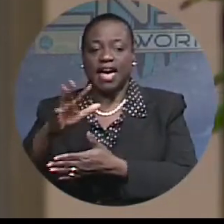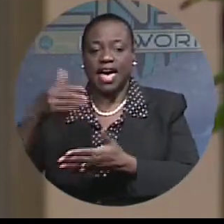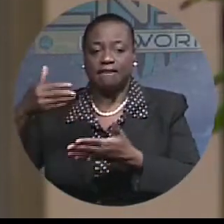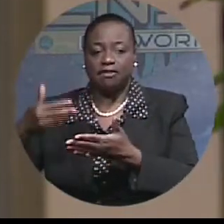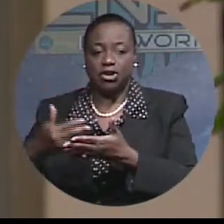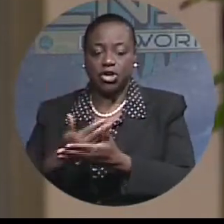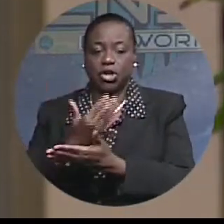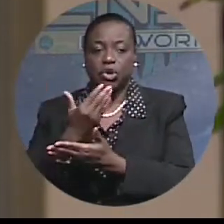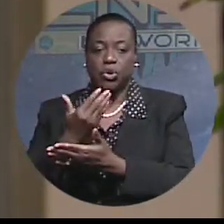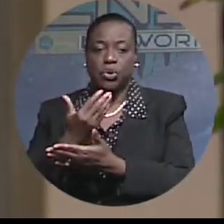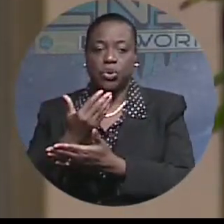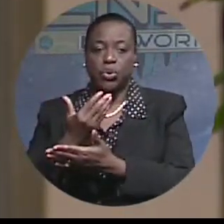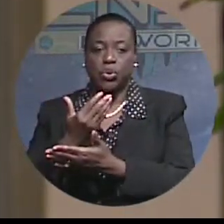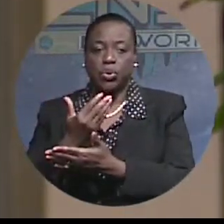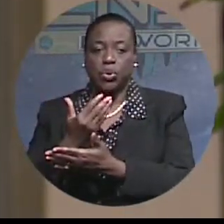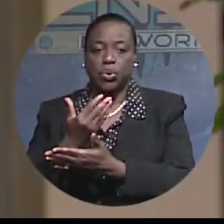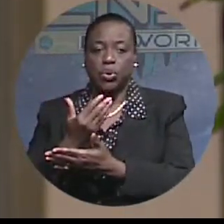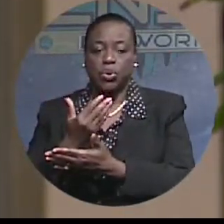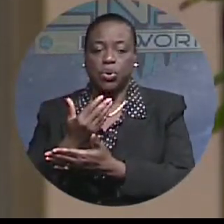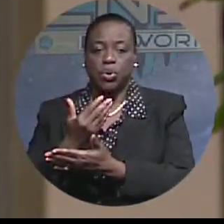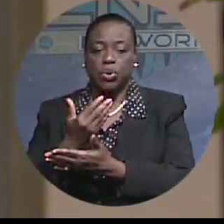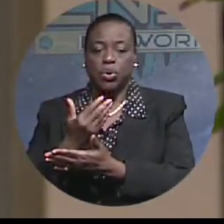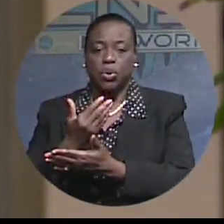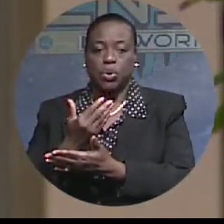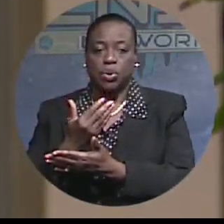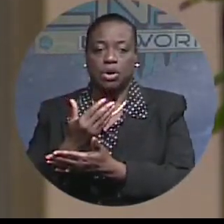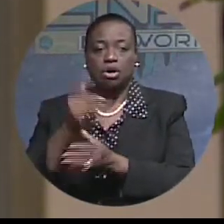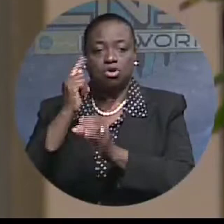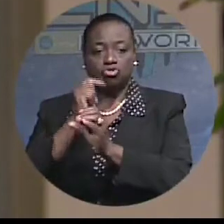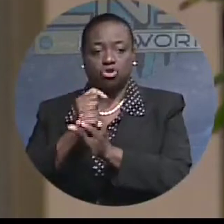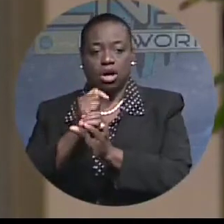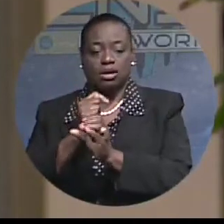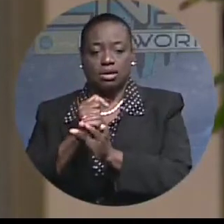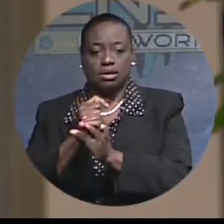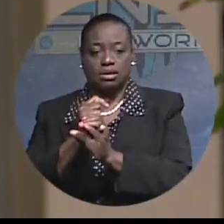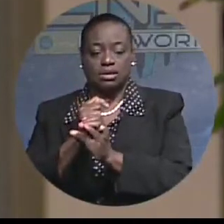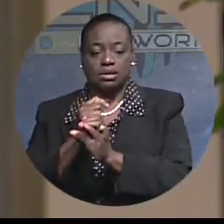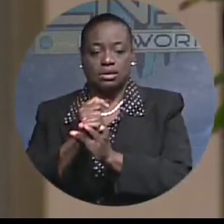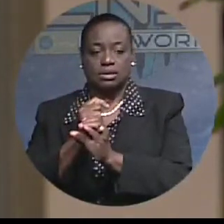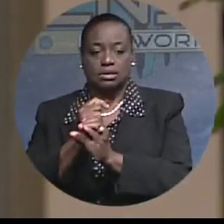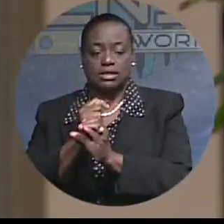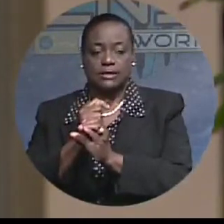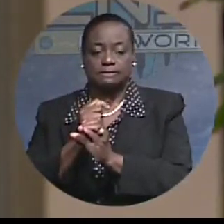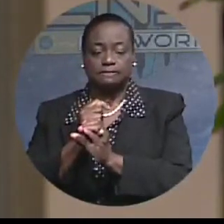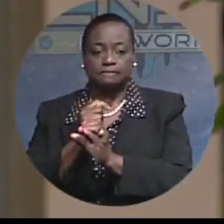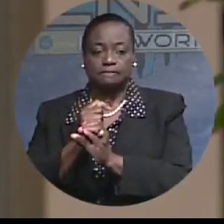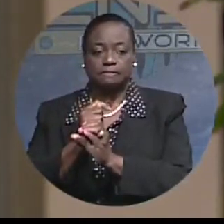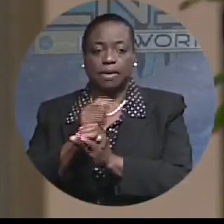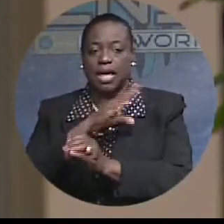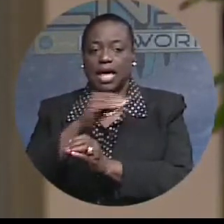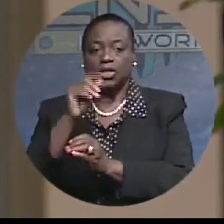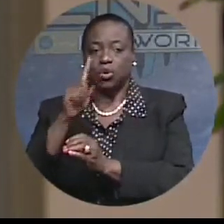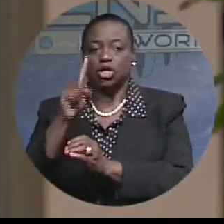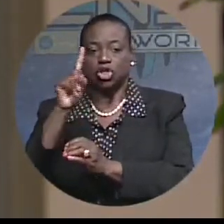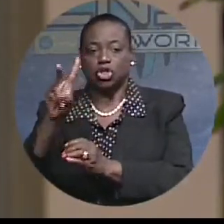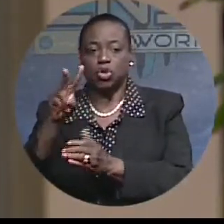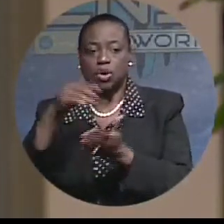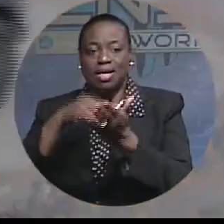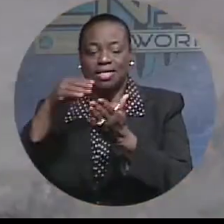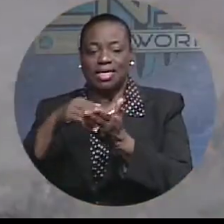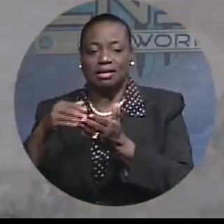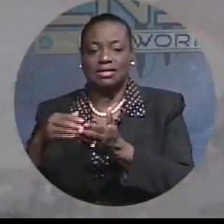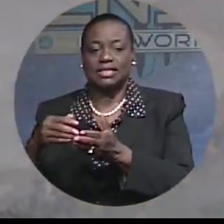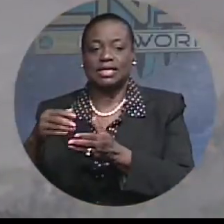appliances, four 1,000 gallons capacity pumper trucks, and one 2,000